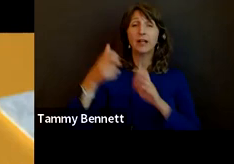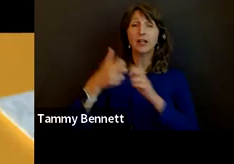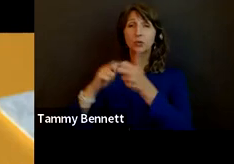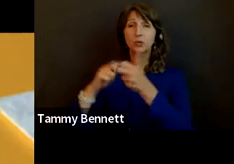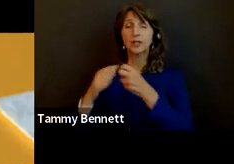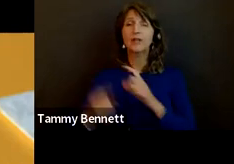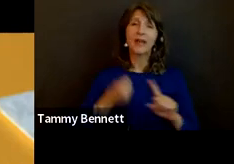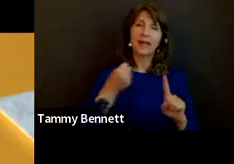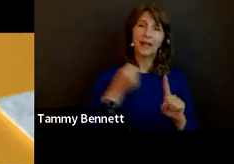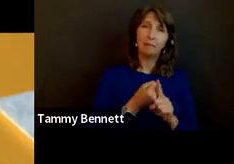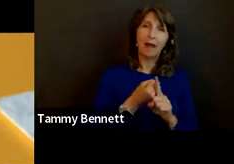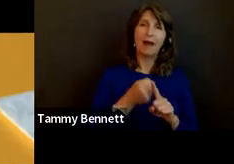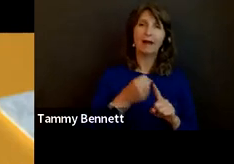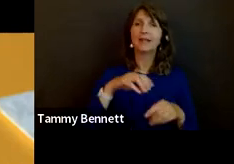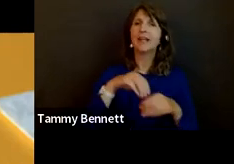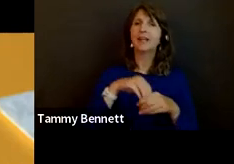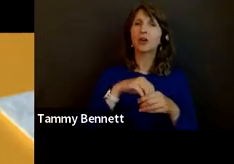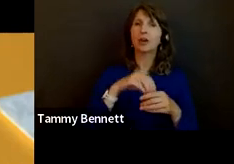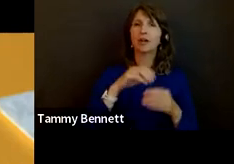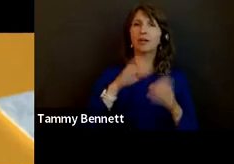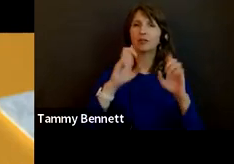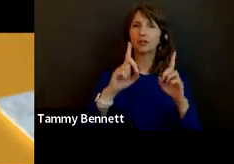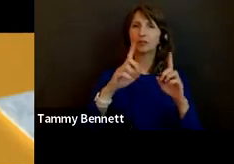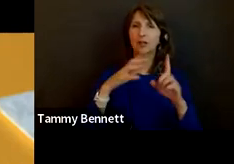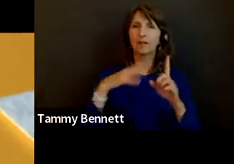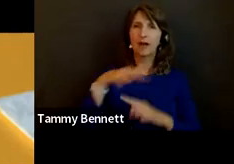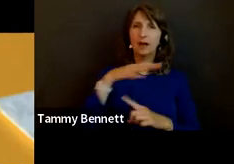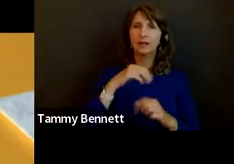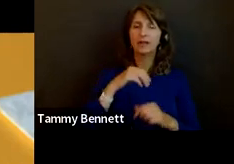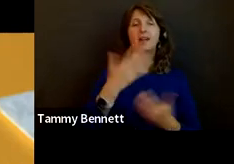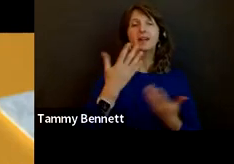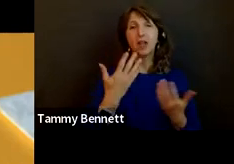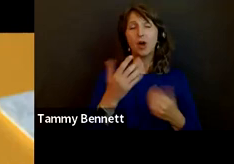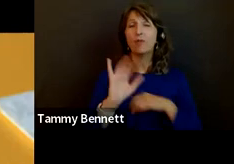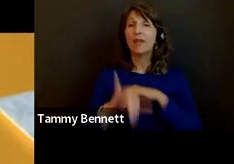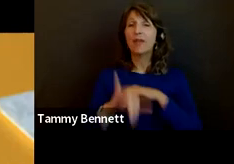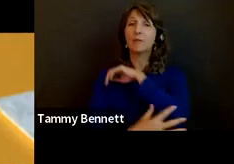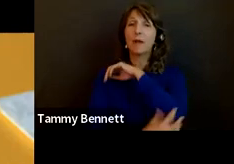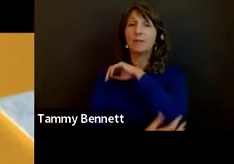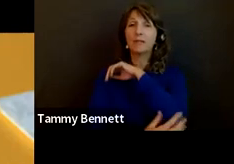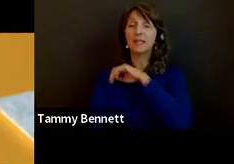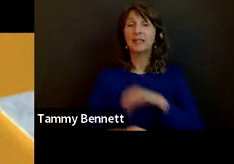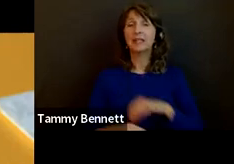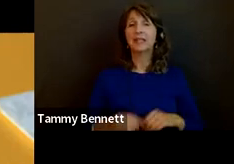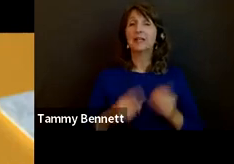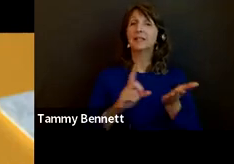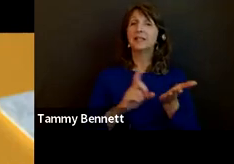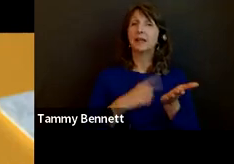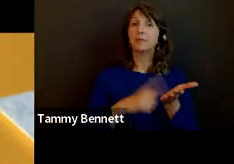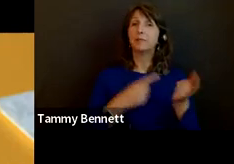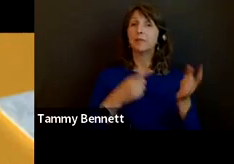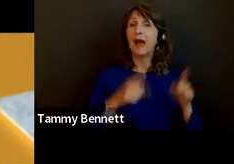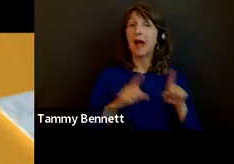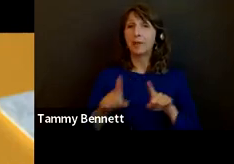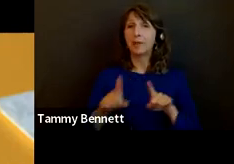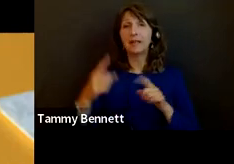educational environment. So because of the nature of poverty and how those children bond together, sometimes what happens outside the school bleeds over